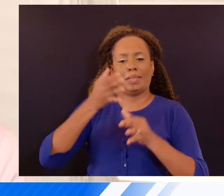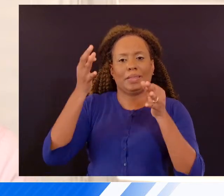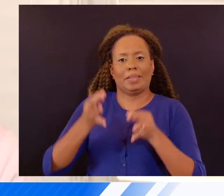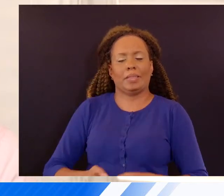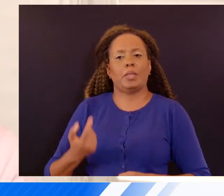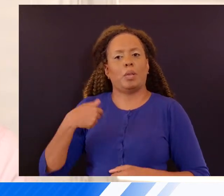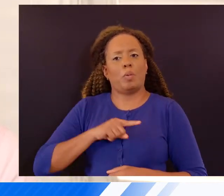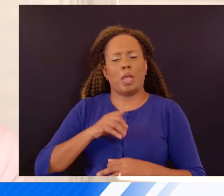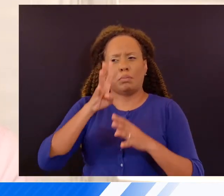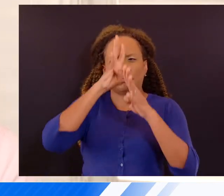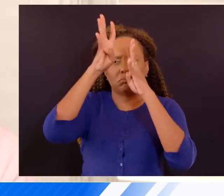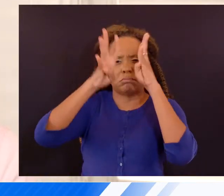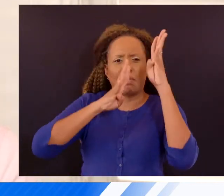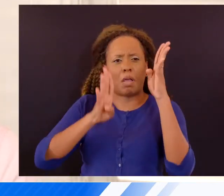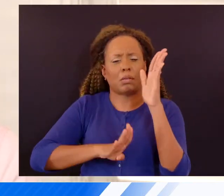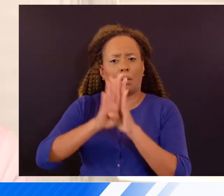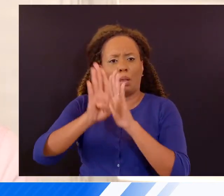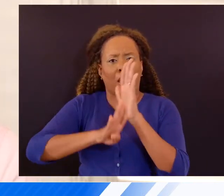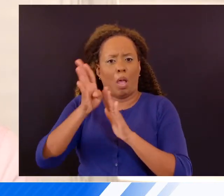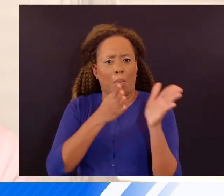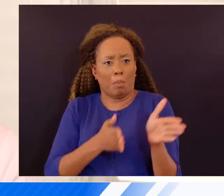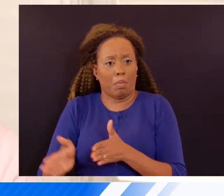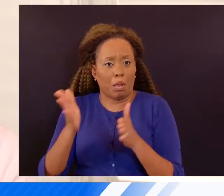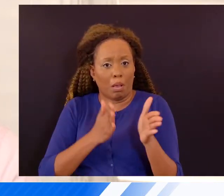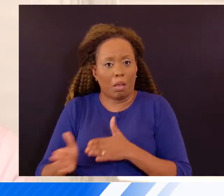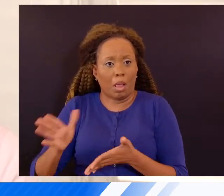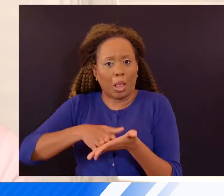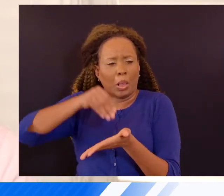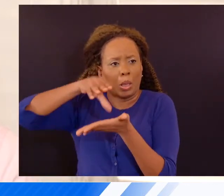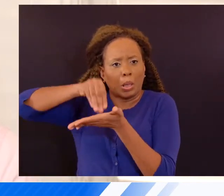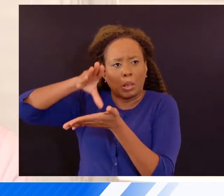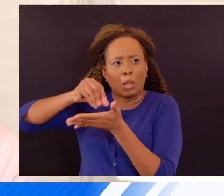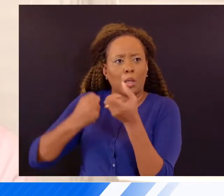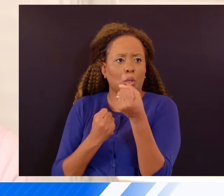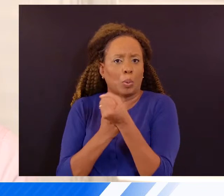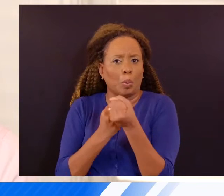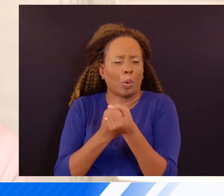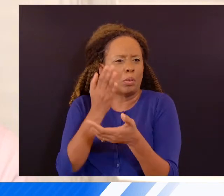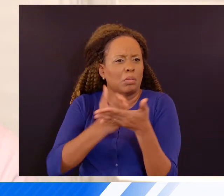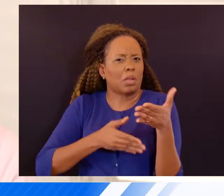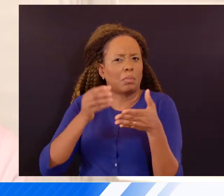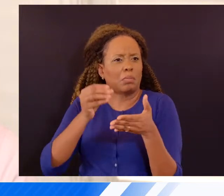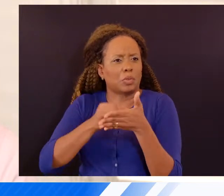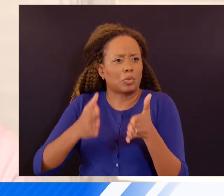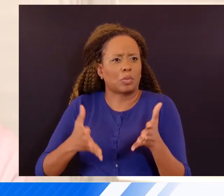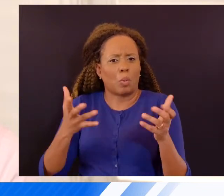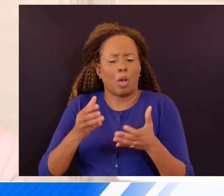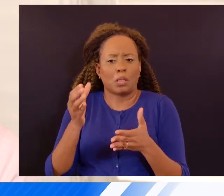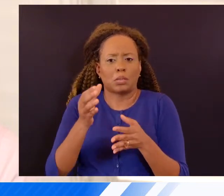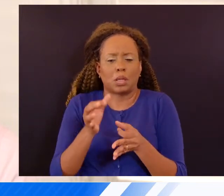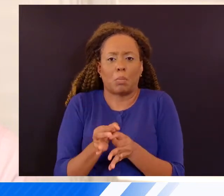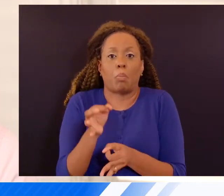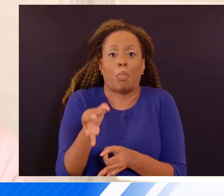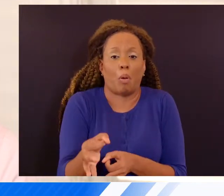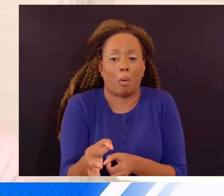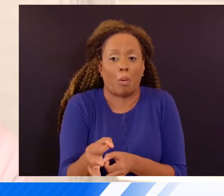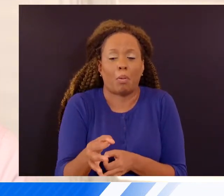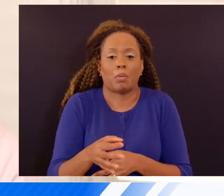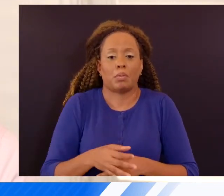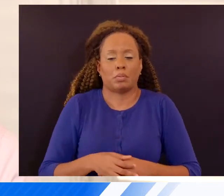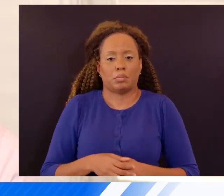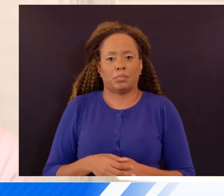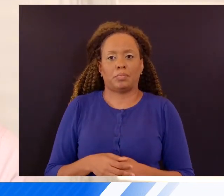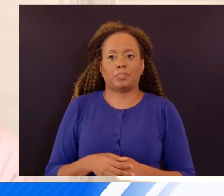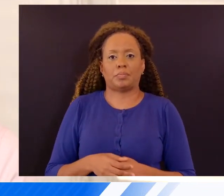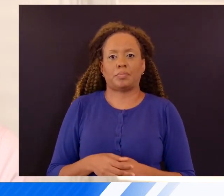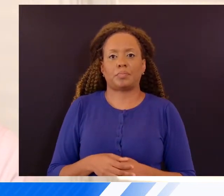to provide learning support for those students who have opted to defer, and details regarding the rollout